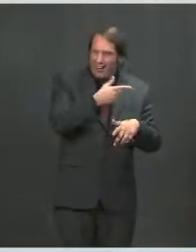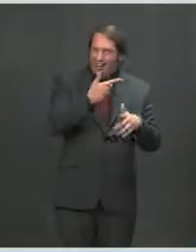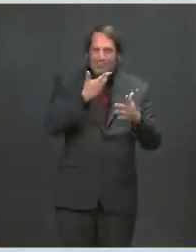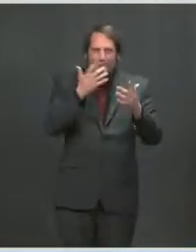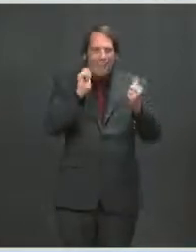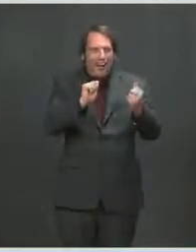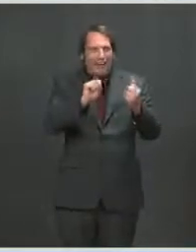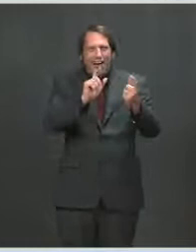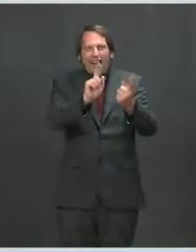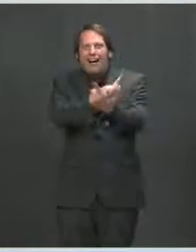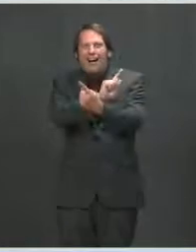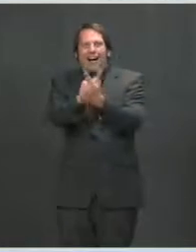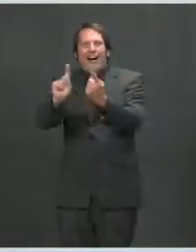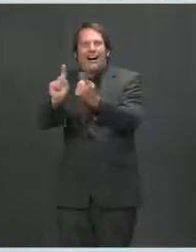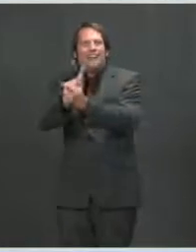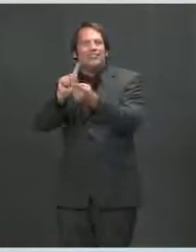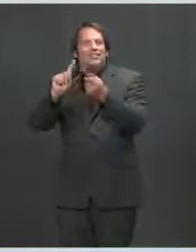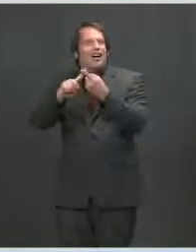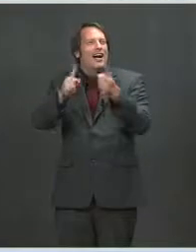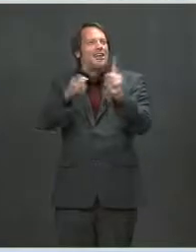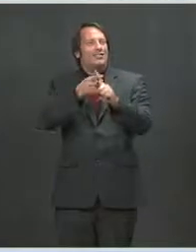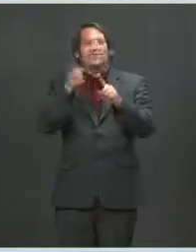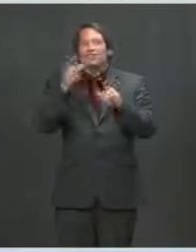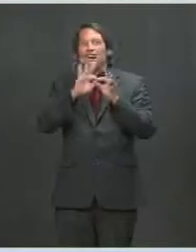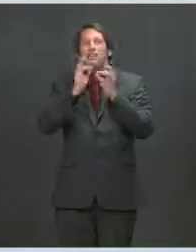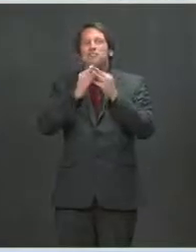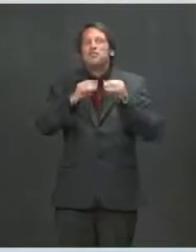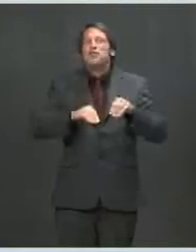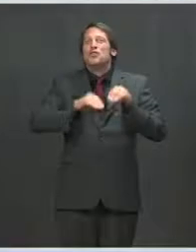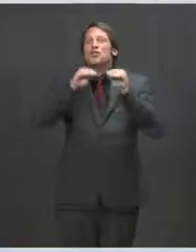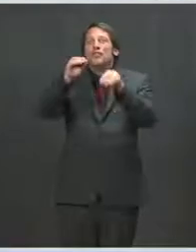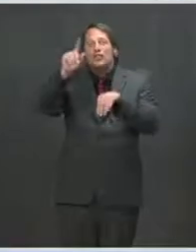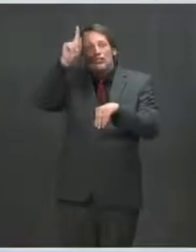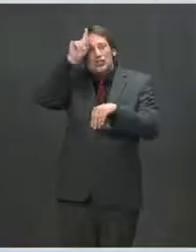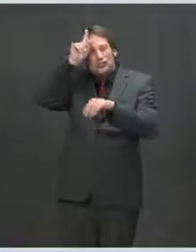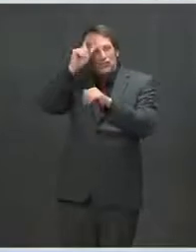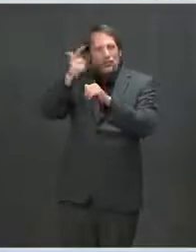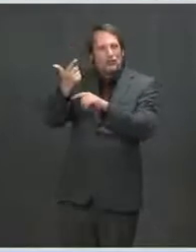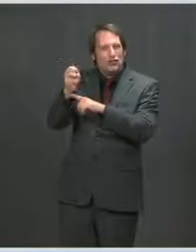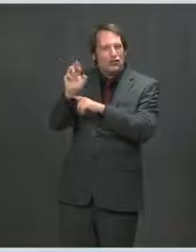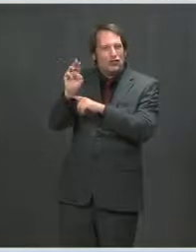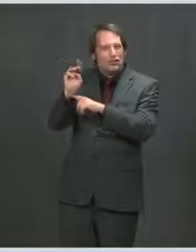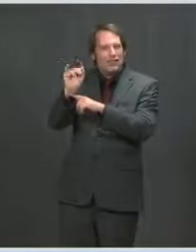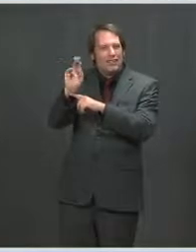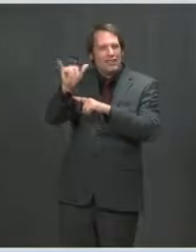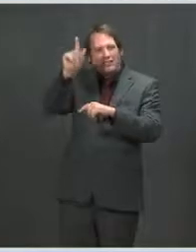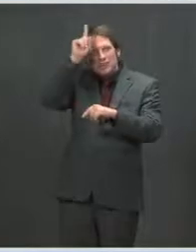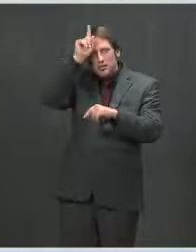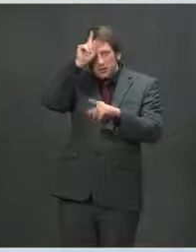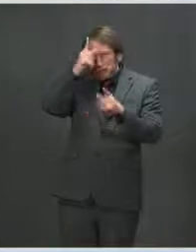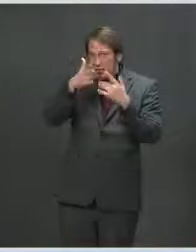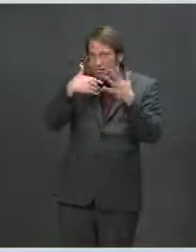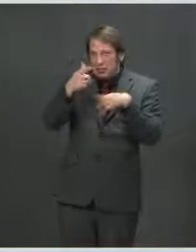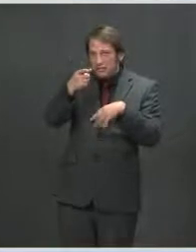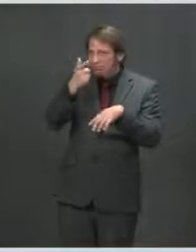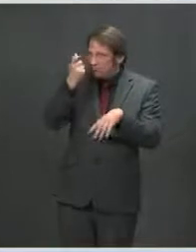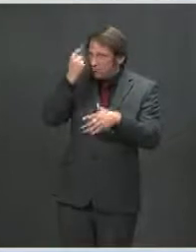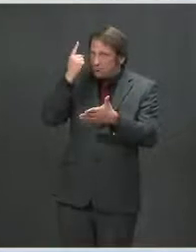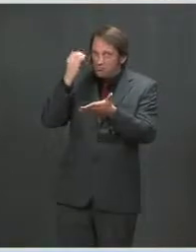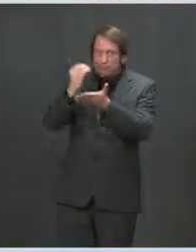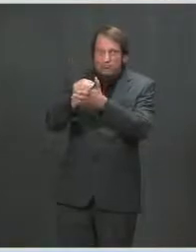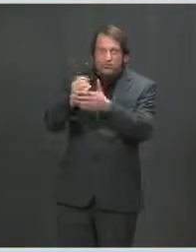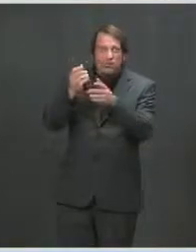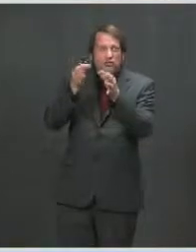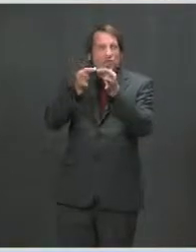moved to Germany despite not speaking any German. And then you became a mentor so that you could